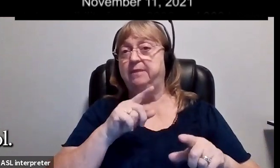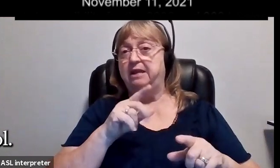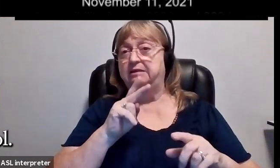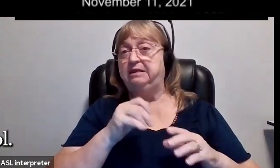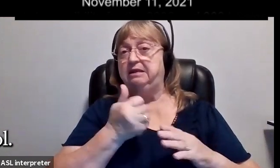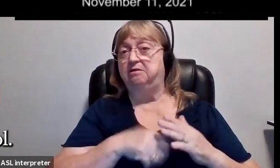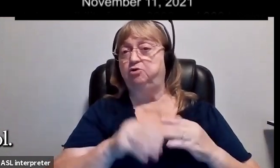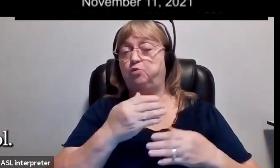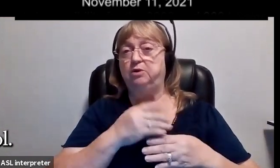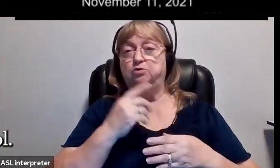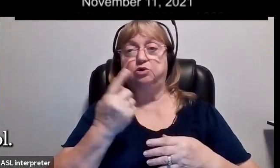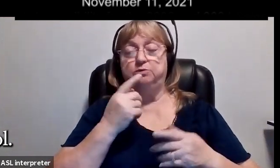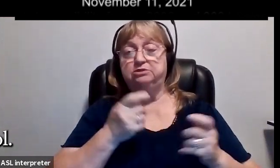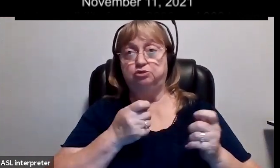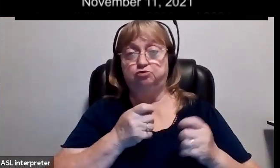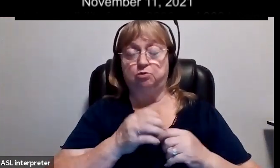always Control.